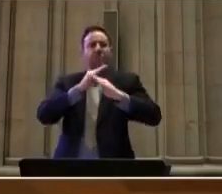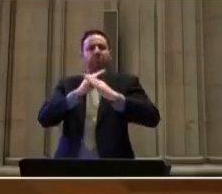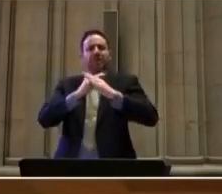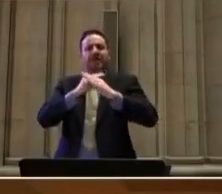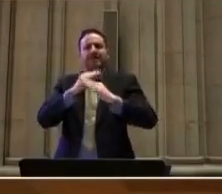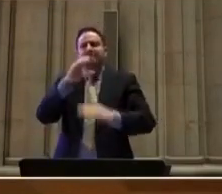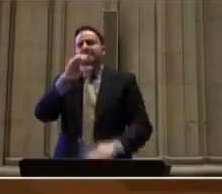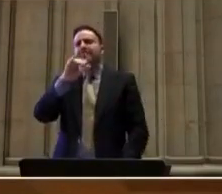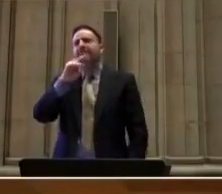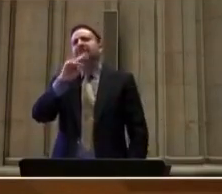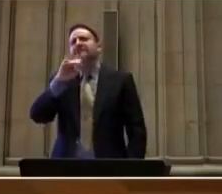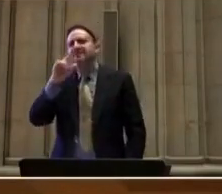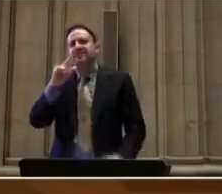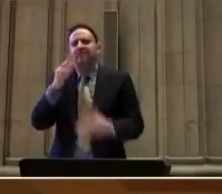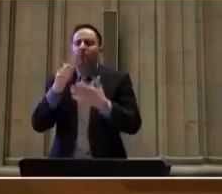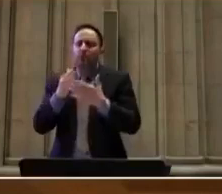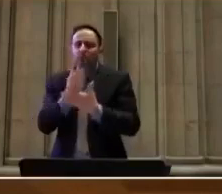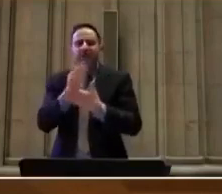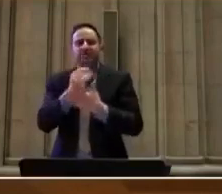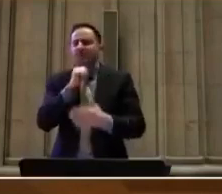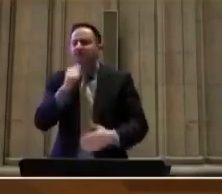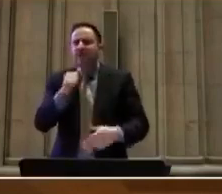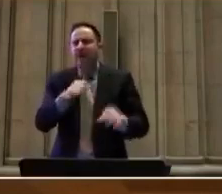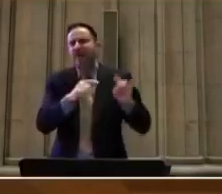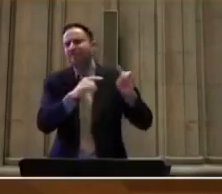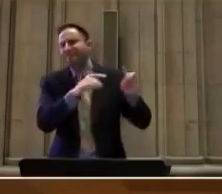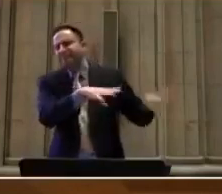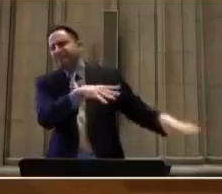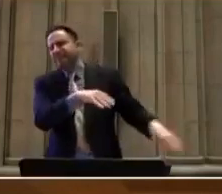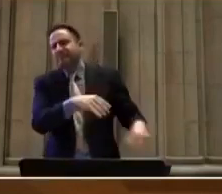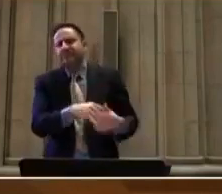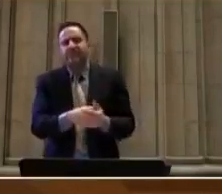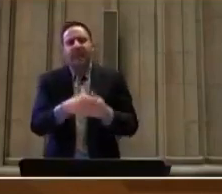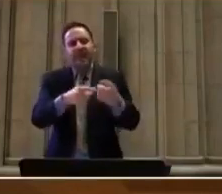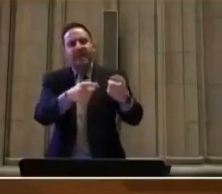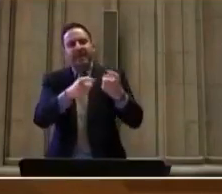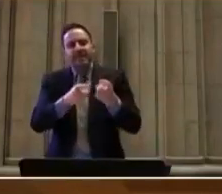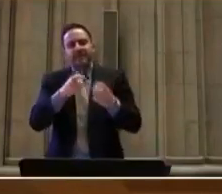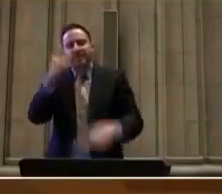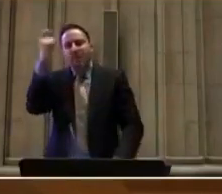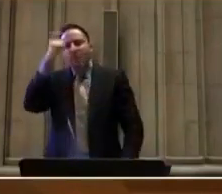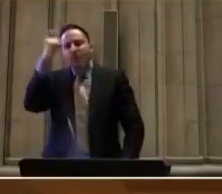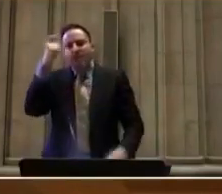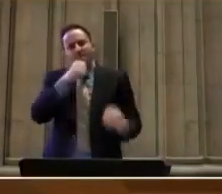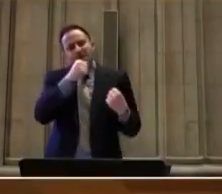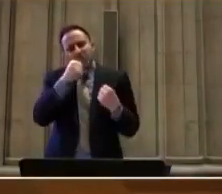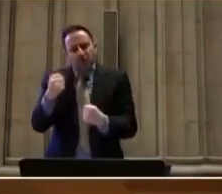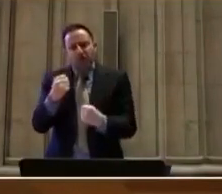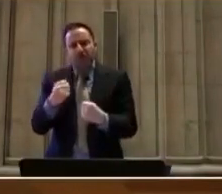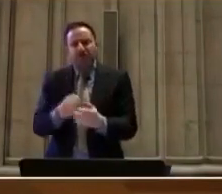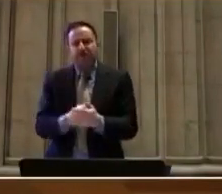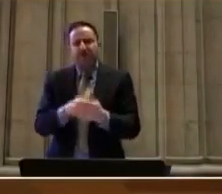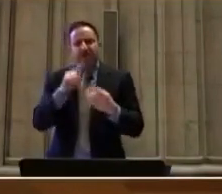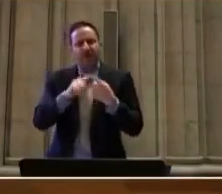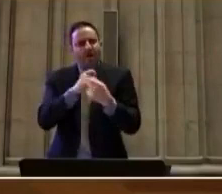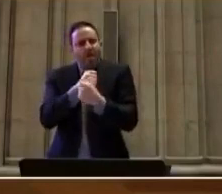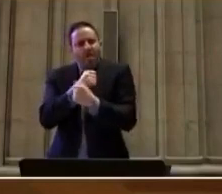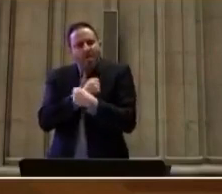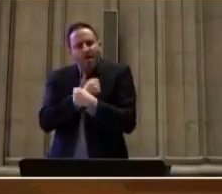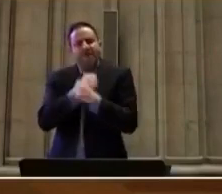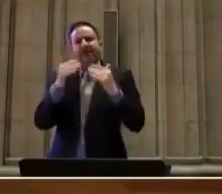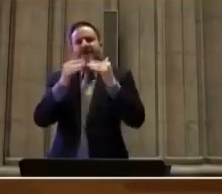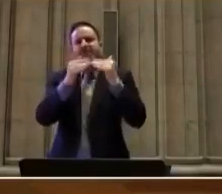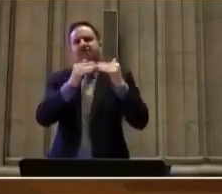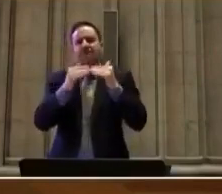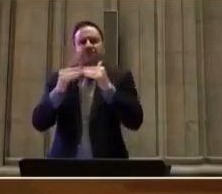and human rights are never neglected. Grant us wisdom and courage for the facing of this hour, until love and